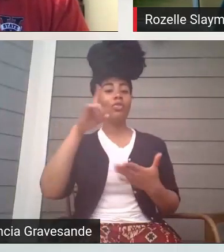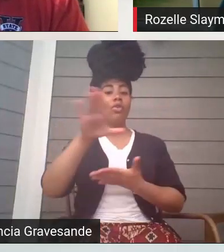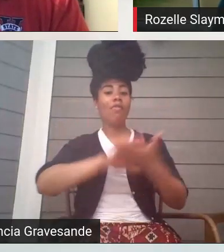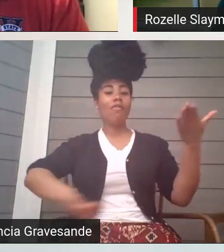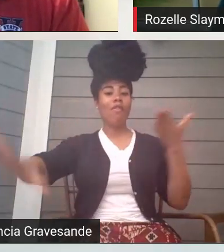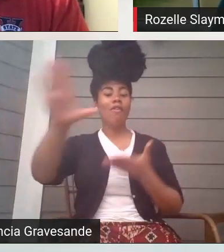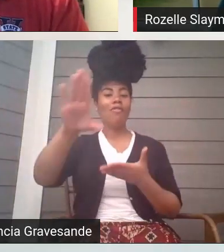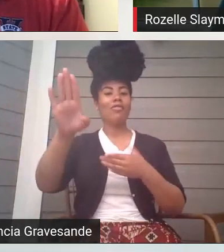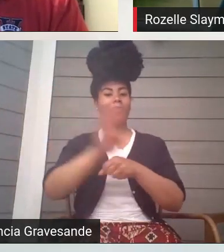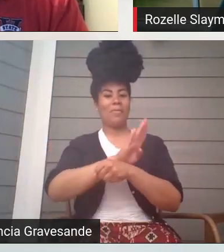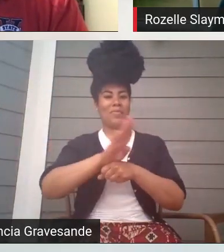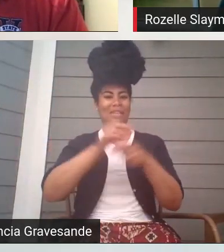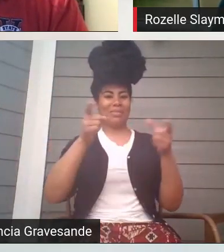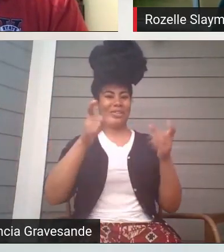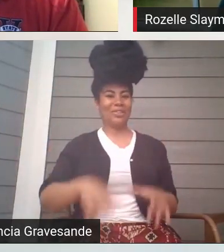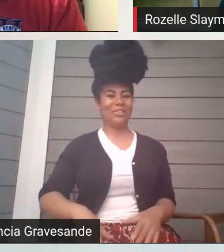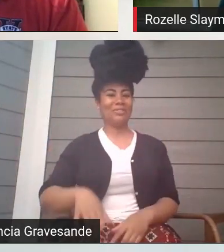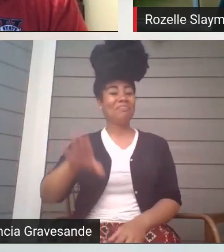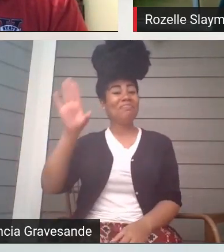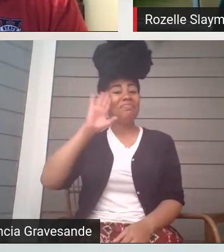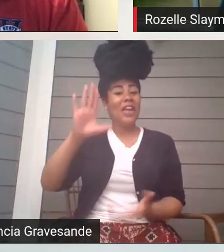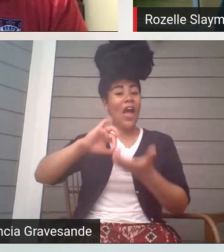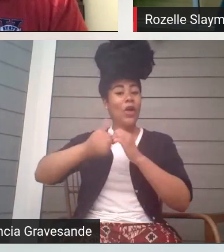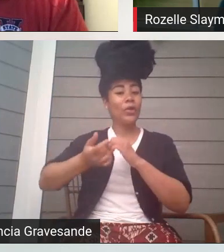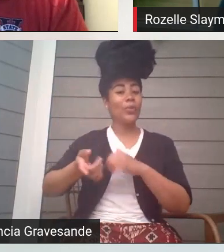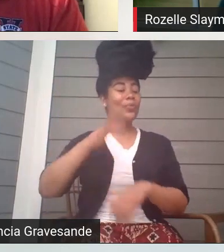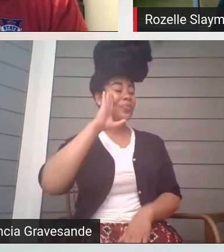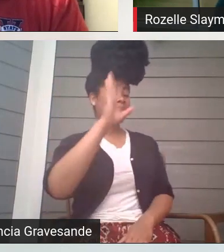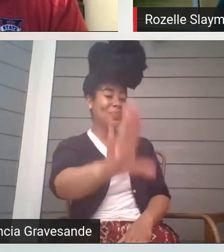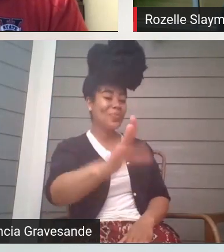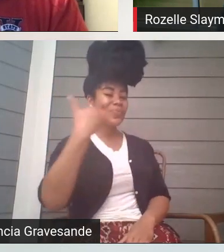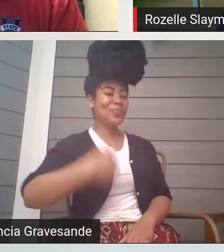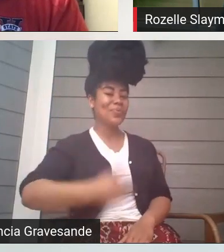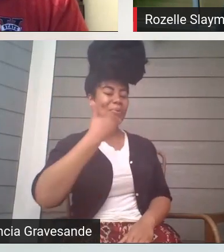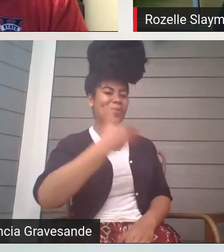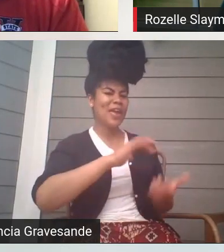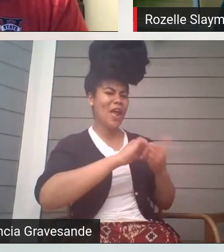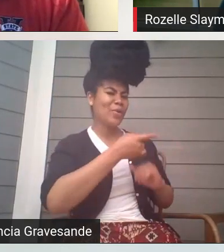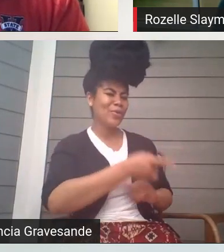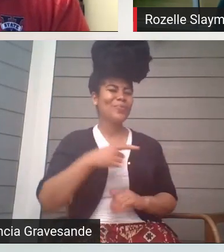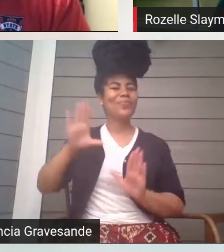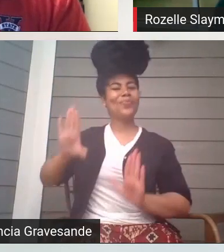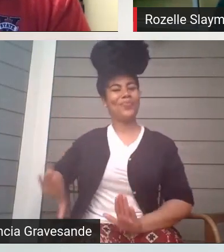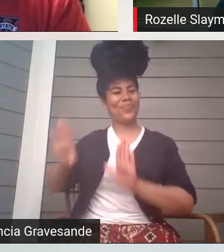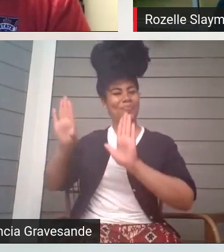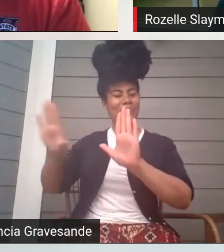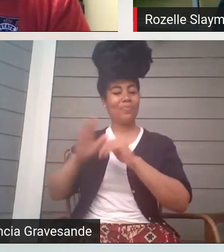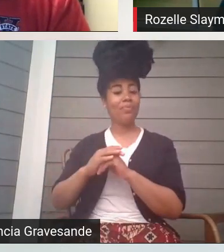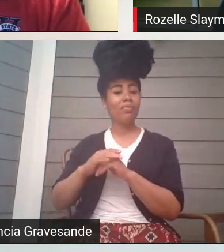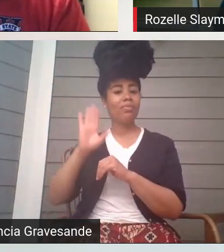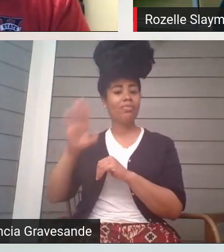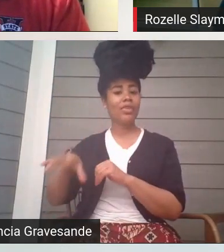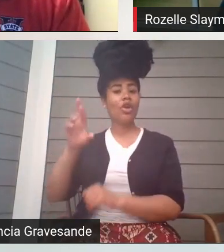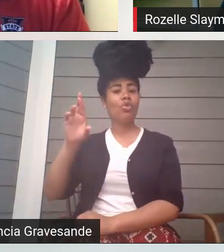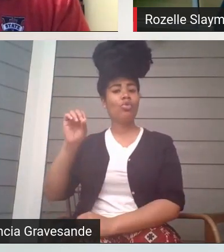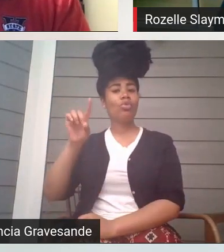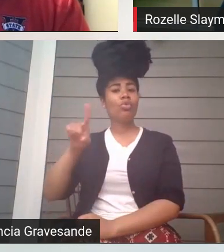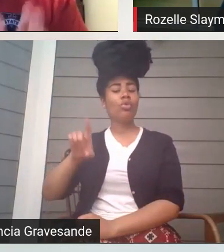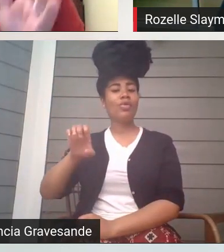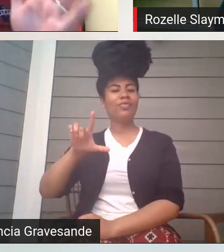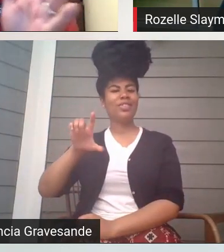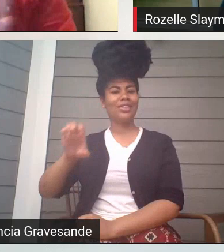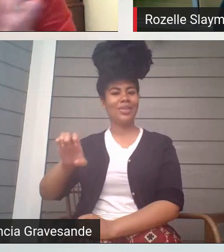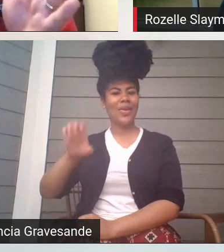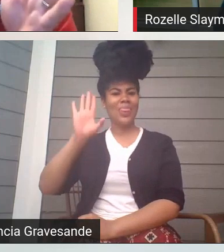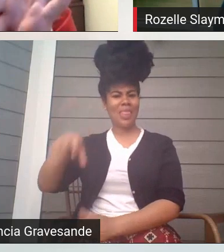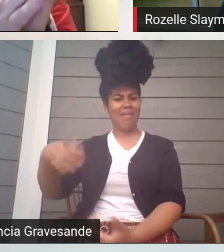you? Hi, Rob. I am doing good. How are you today? Doing wonderful. So, Roselle, you get to answer that question of